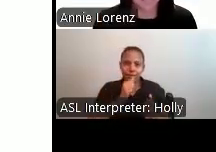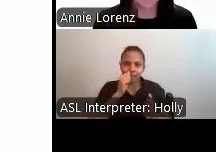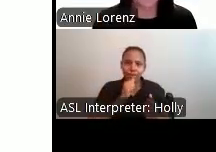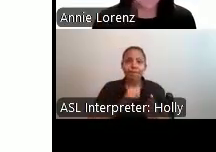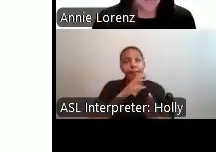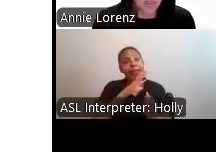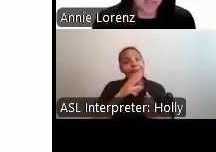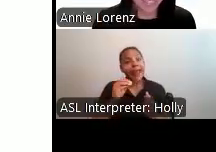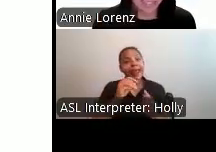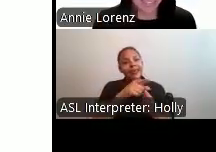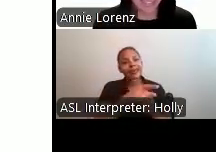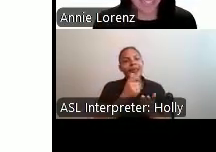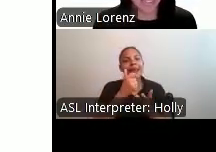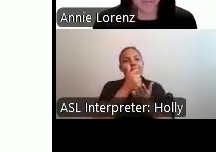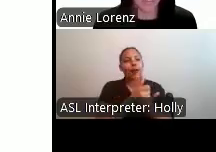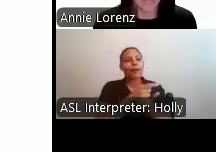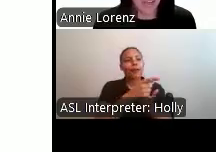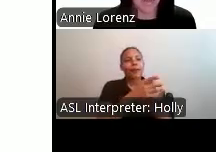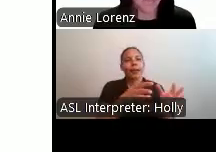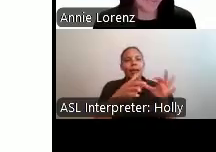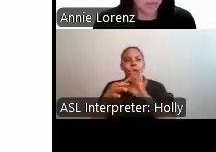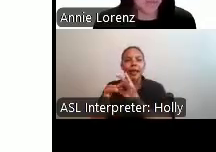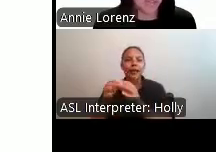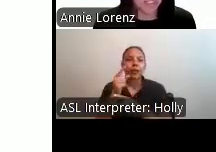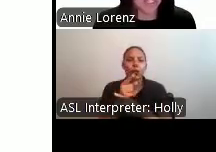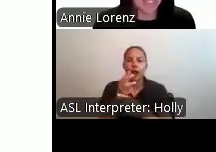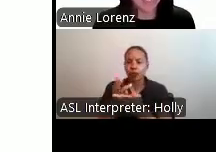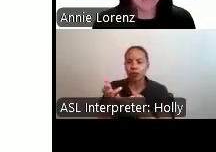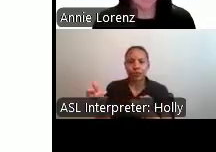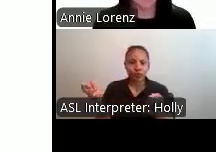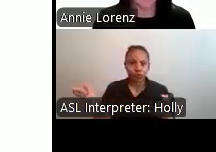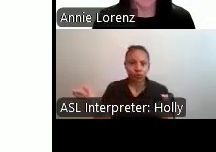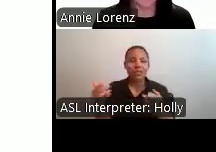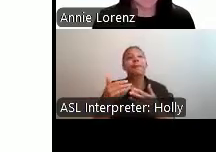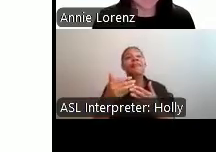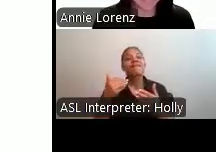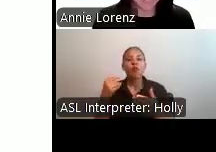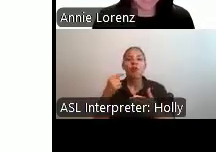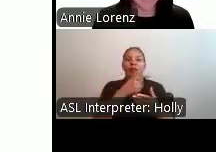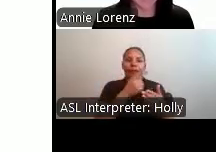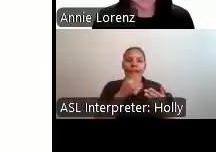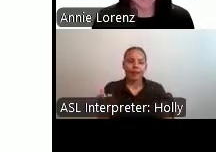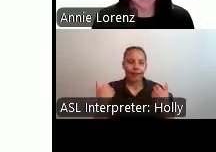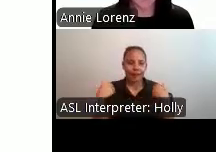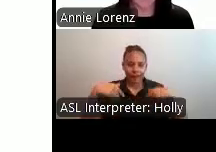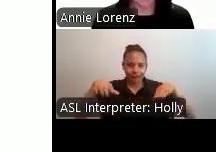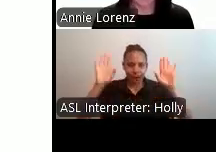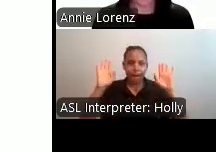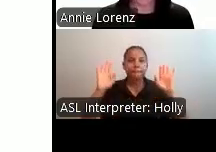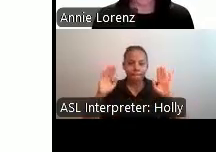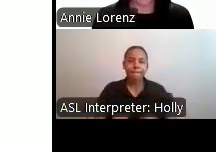resources before they disengage or give up on their employment journey. Next slide.